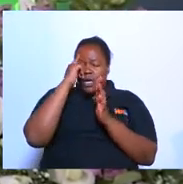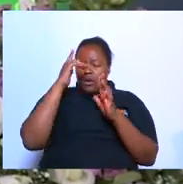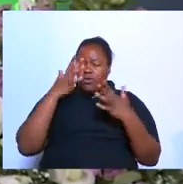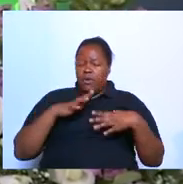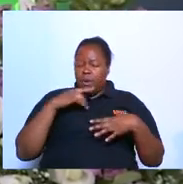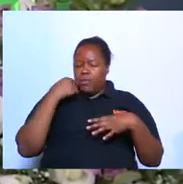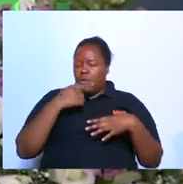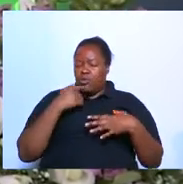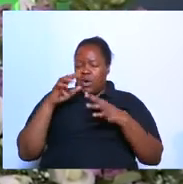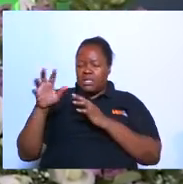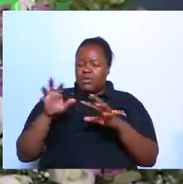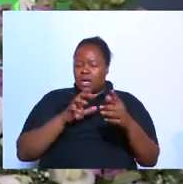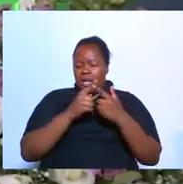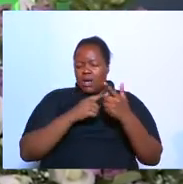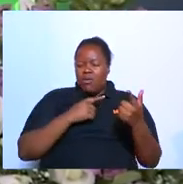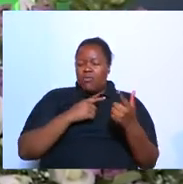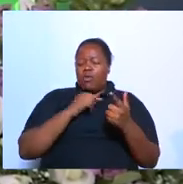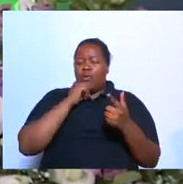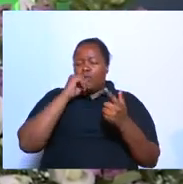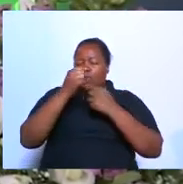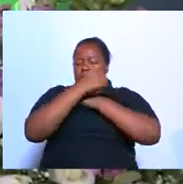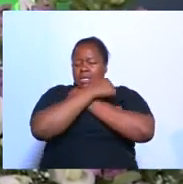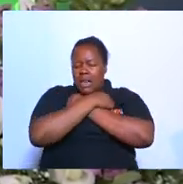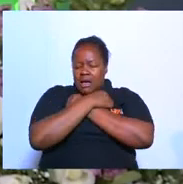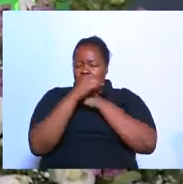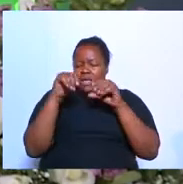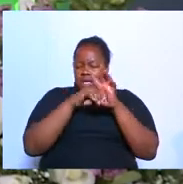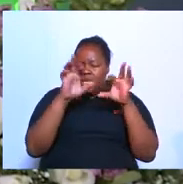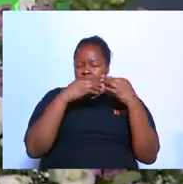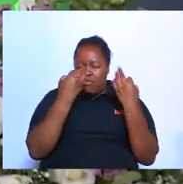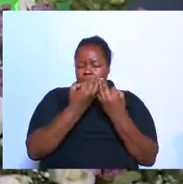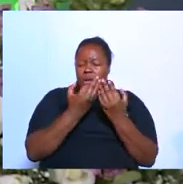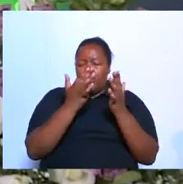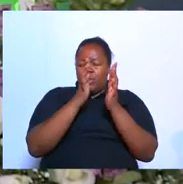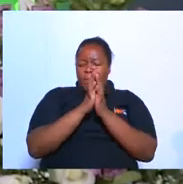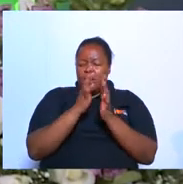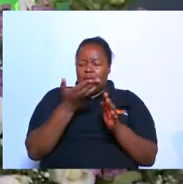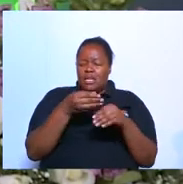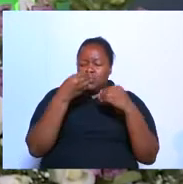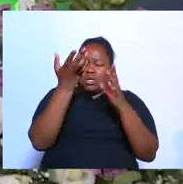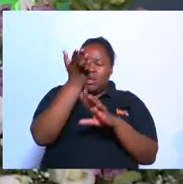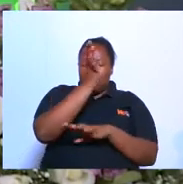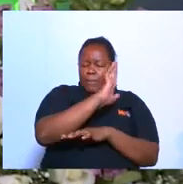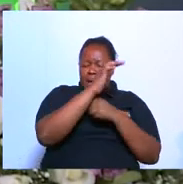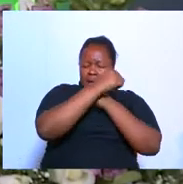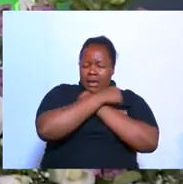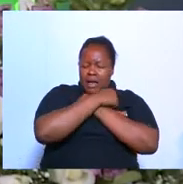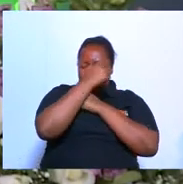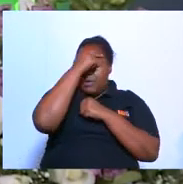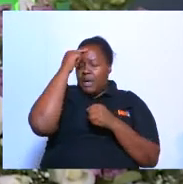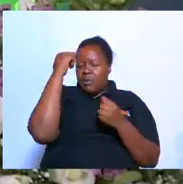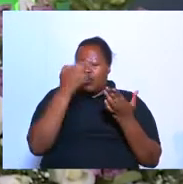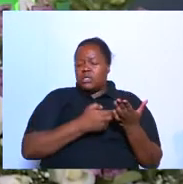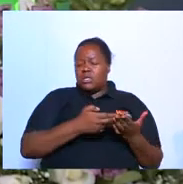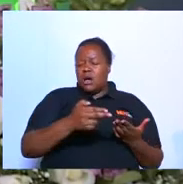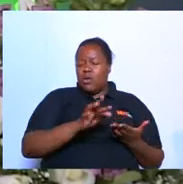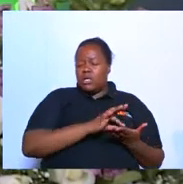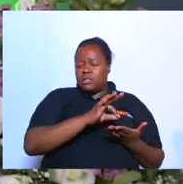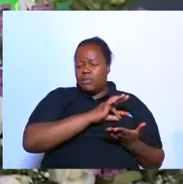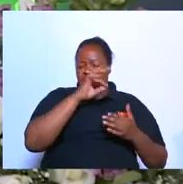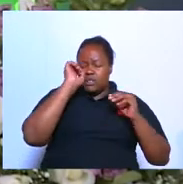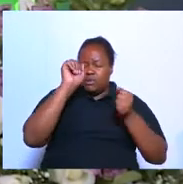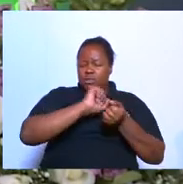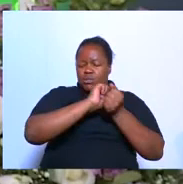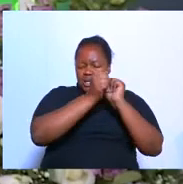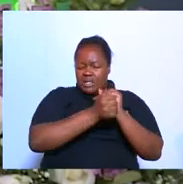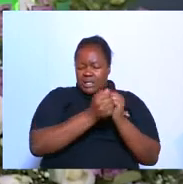from lack of love in the family may you restore this kind of love because through the Holy Spirit you can change any person